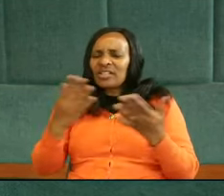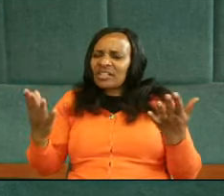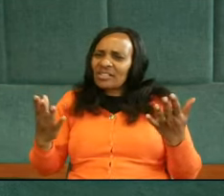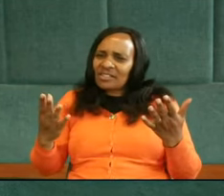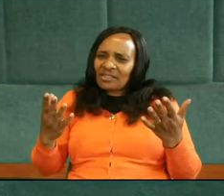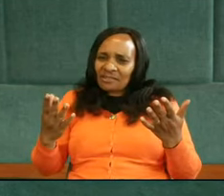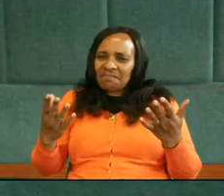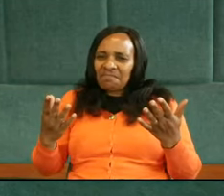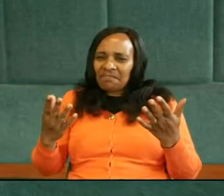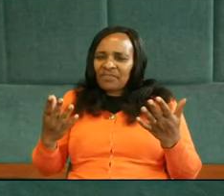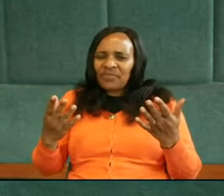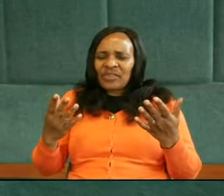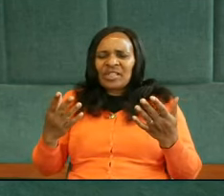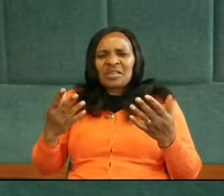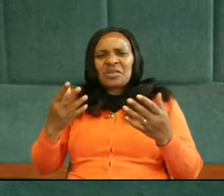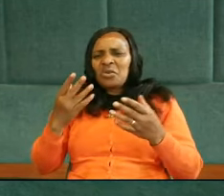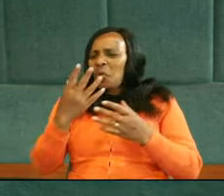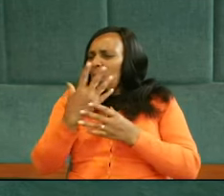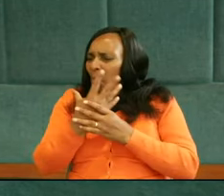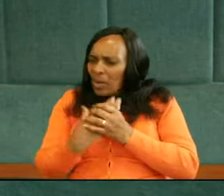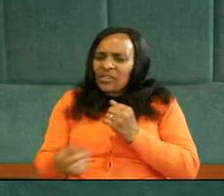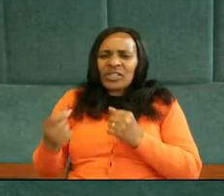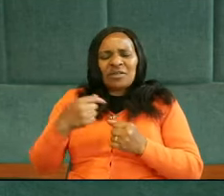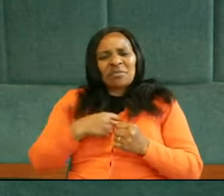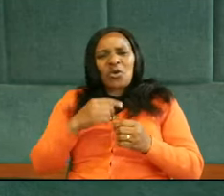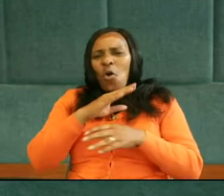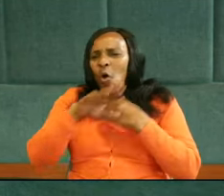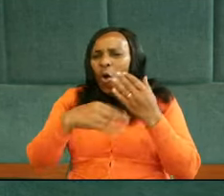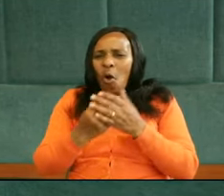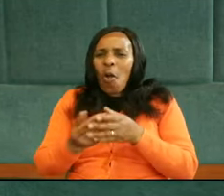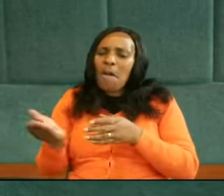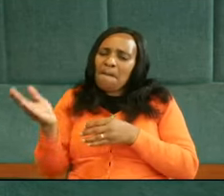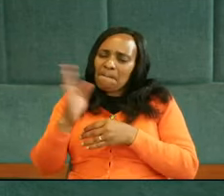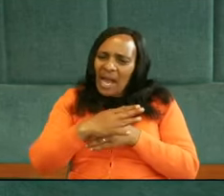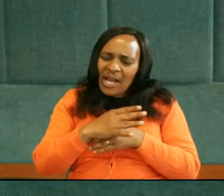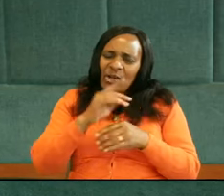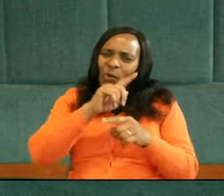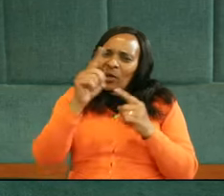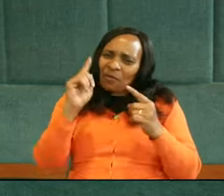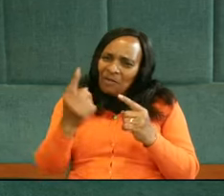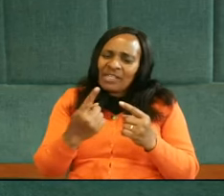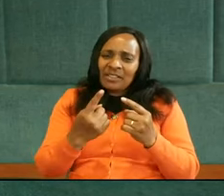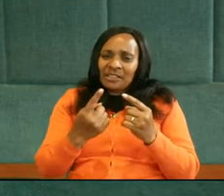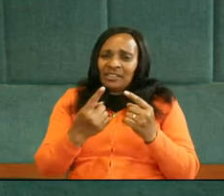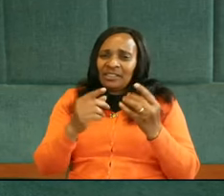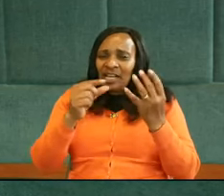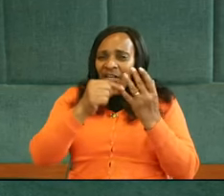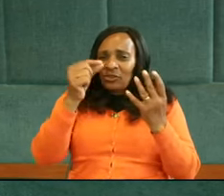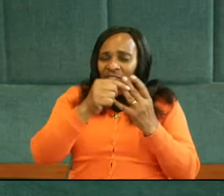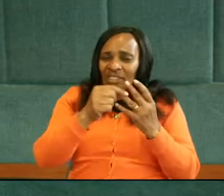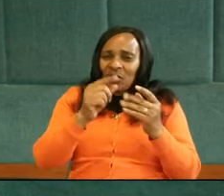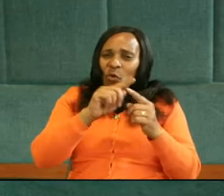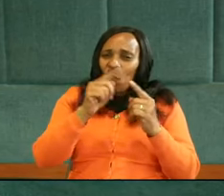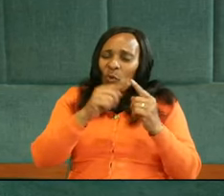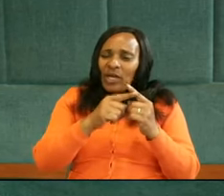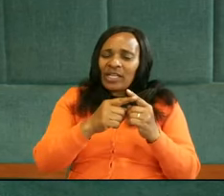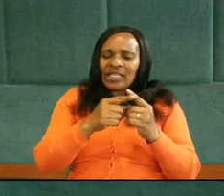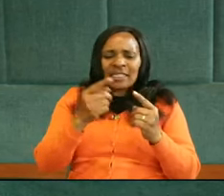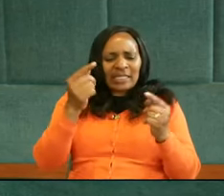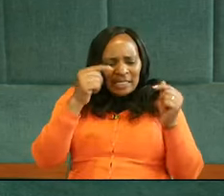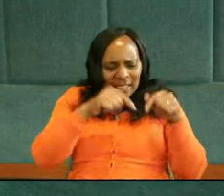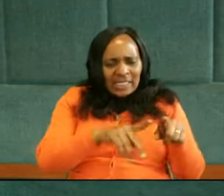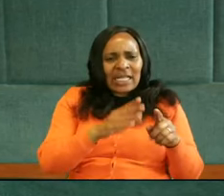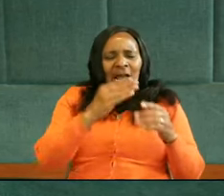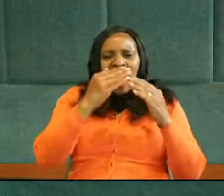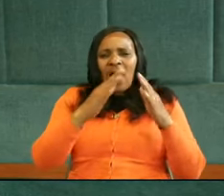really keep me going is all the way back when I was first anointed, when Samuel came to my house and he saw all